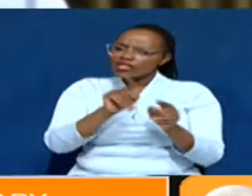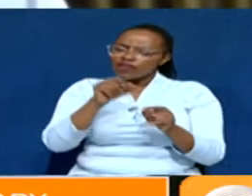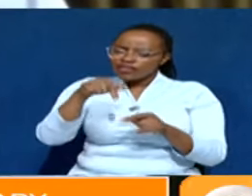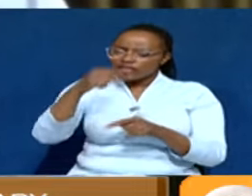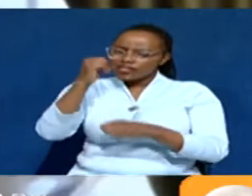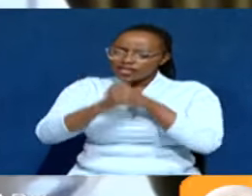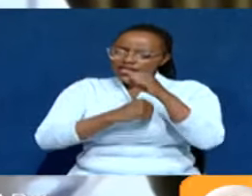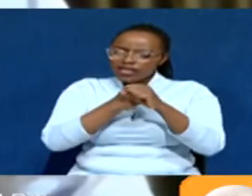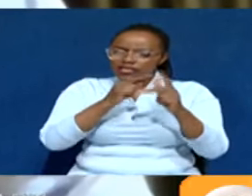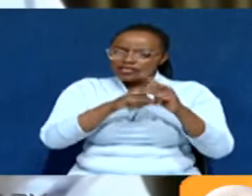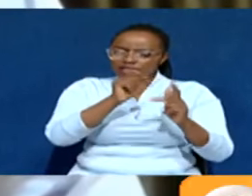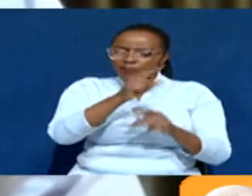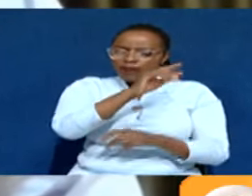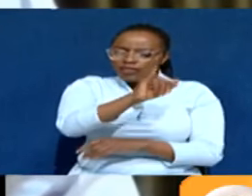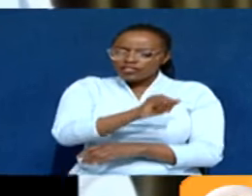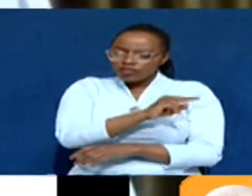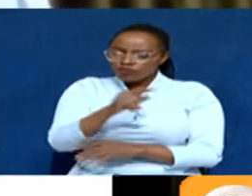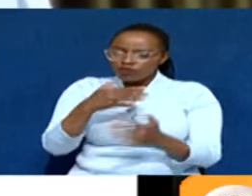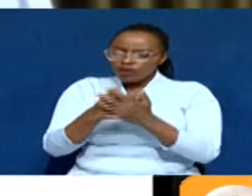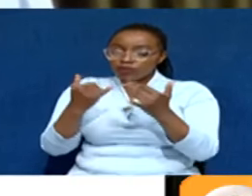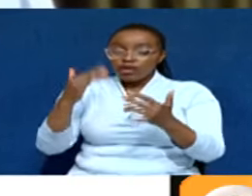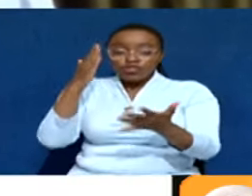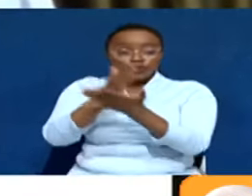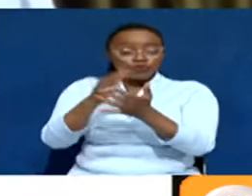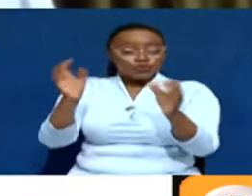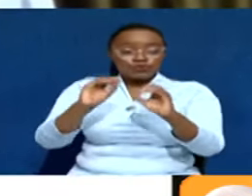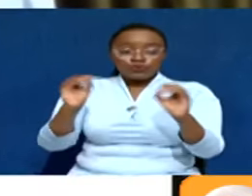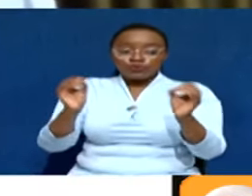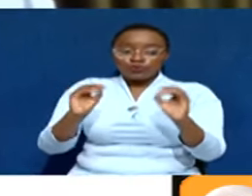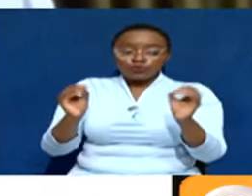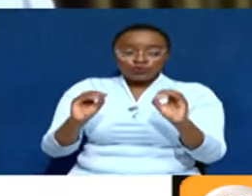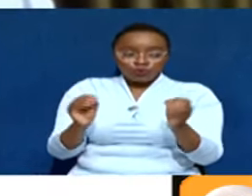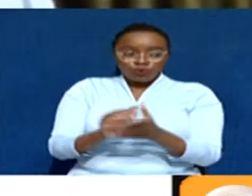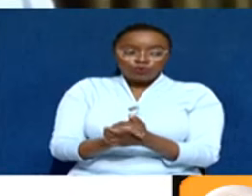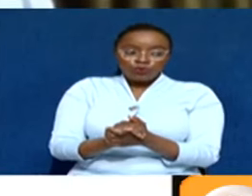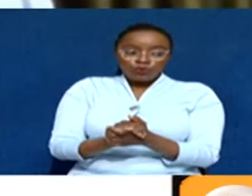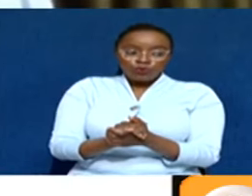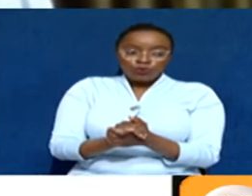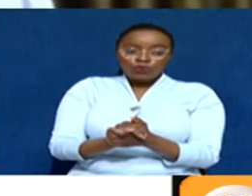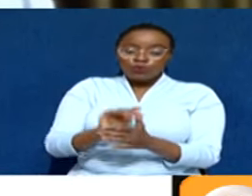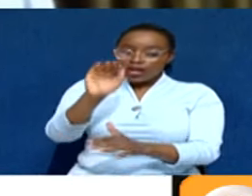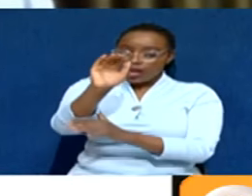since January. However, yeah, but that is not true, Jeff. We did ask for